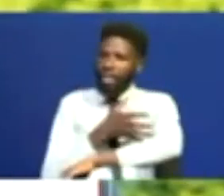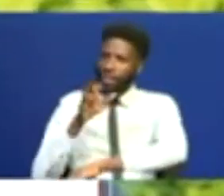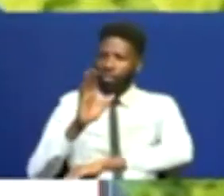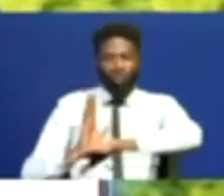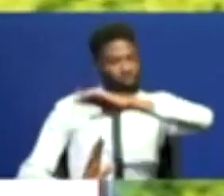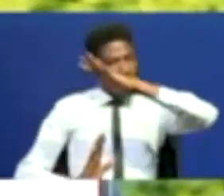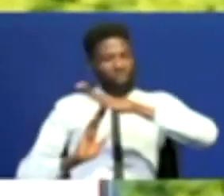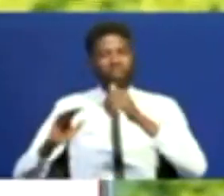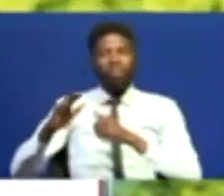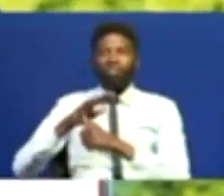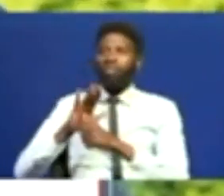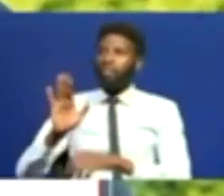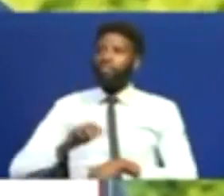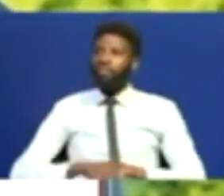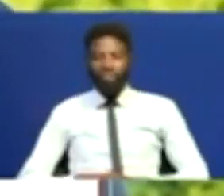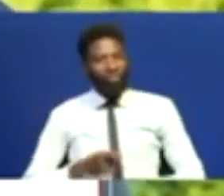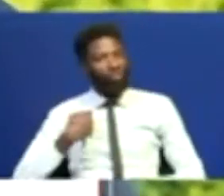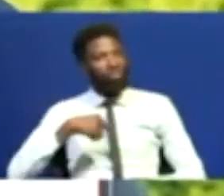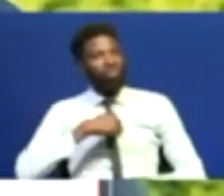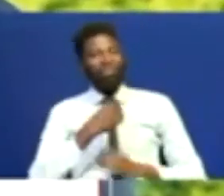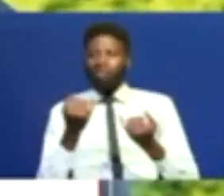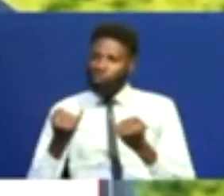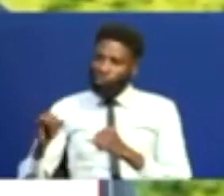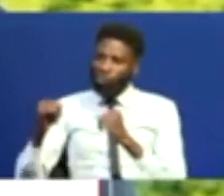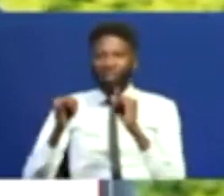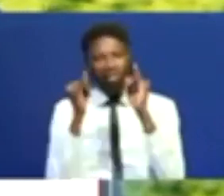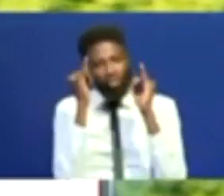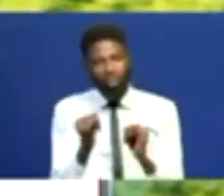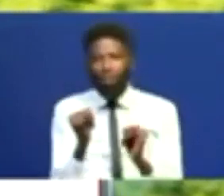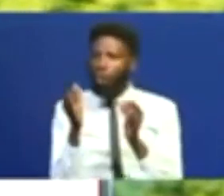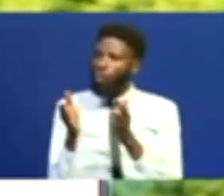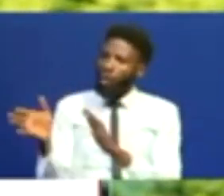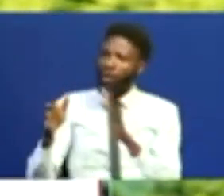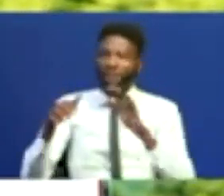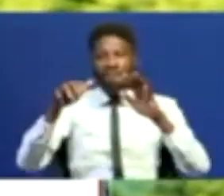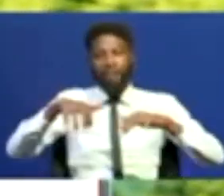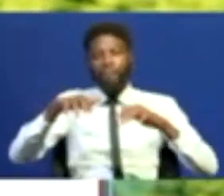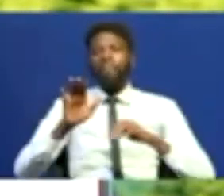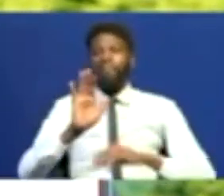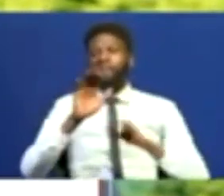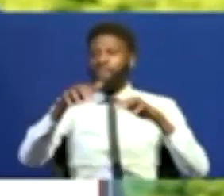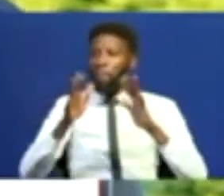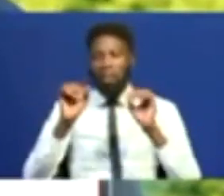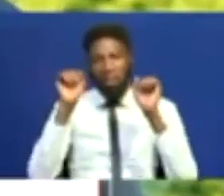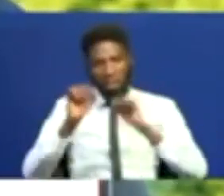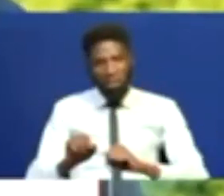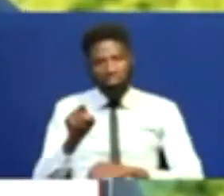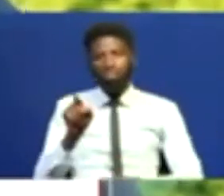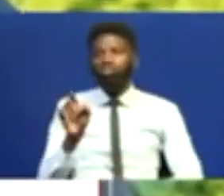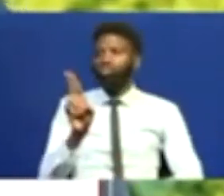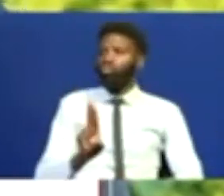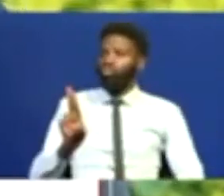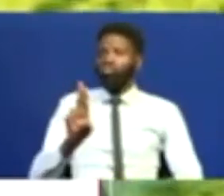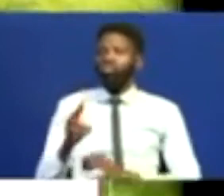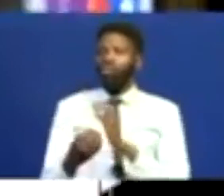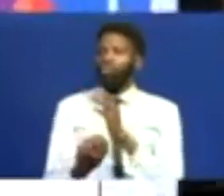We are trying to implement new ways of farming that farmers can easily implement, use them to grow and